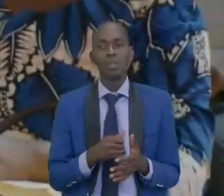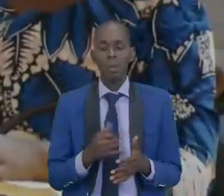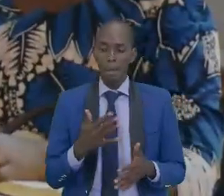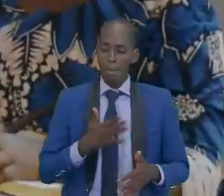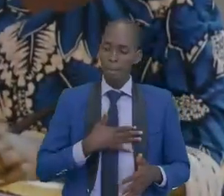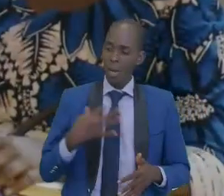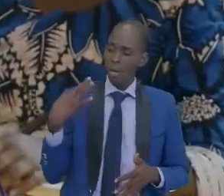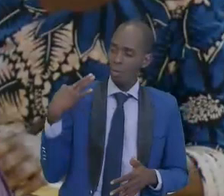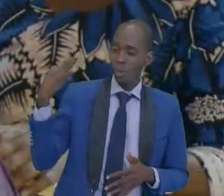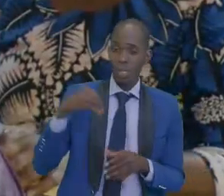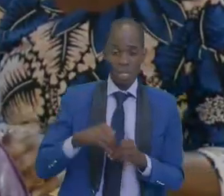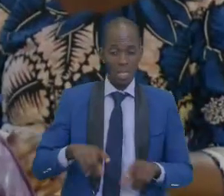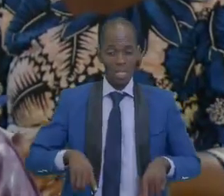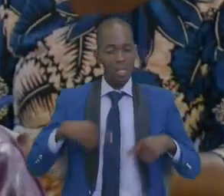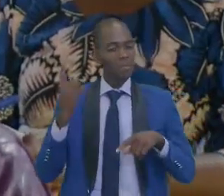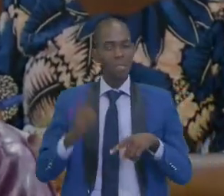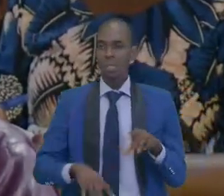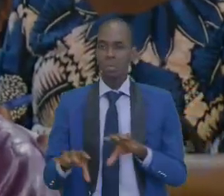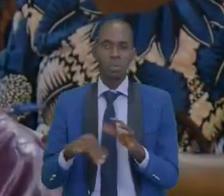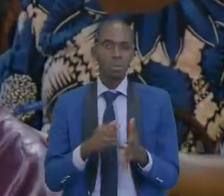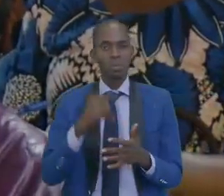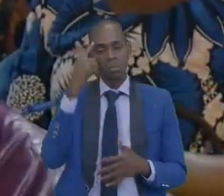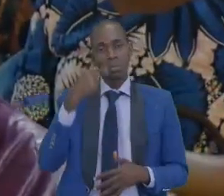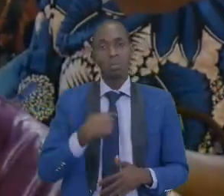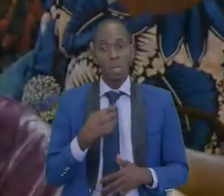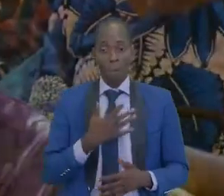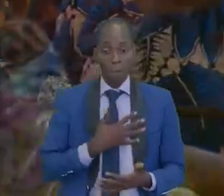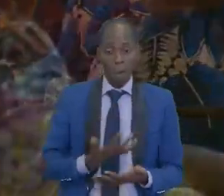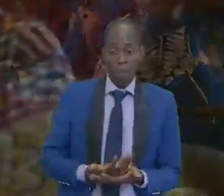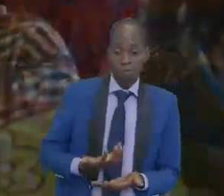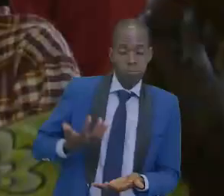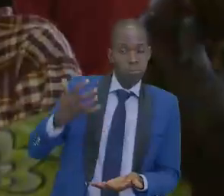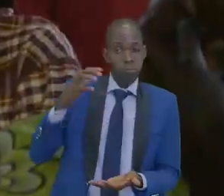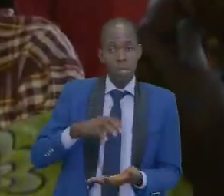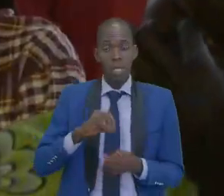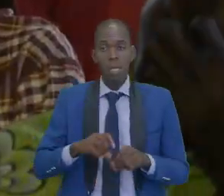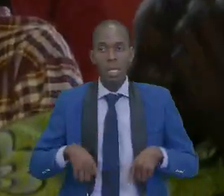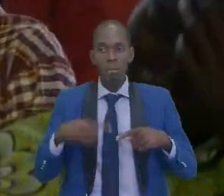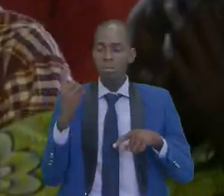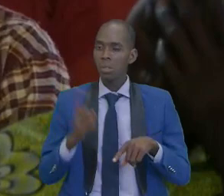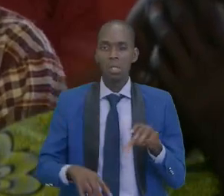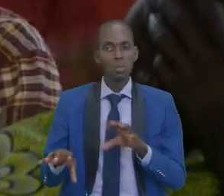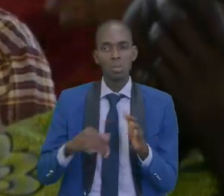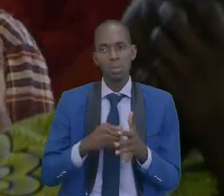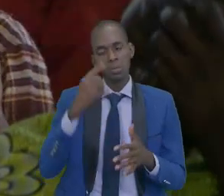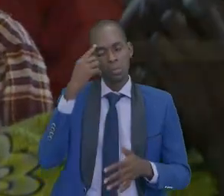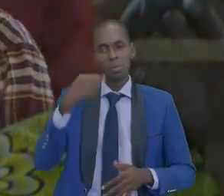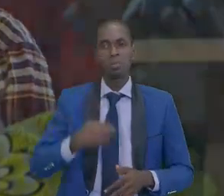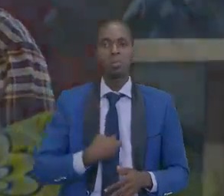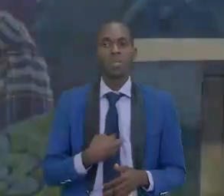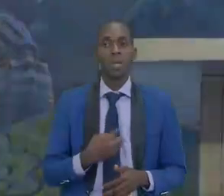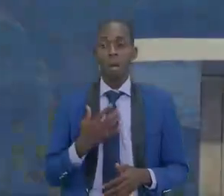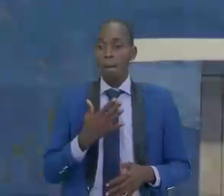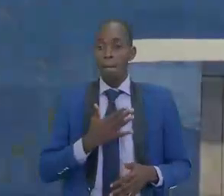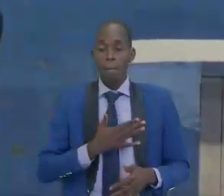life cannot do it. My riches in life cannot do it. My act,